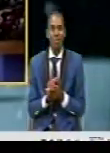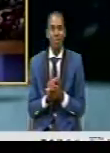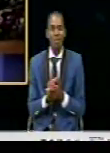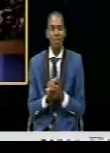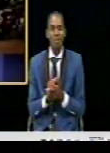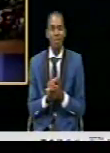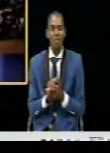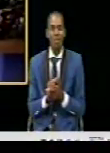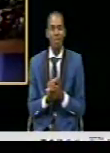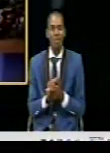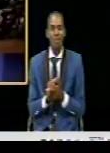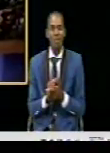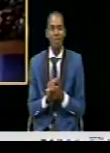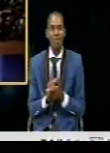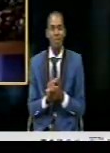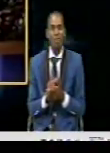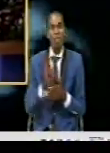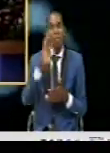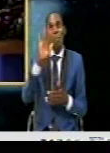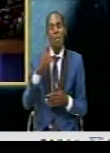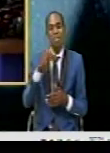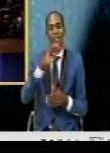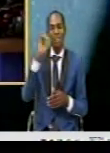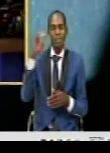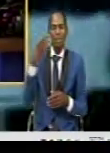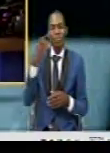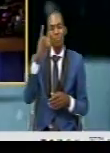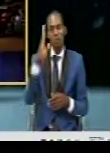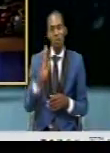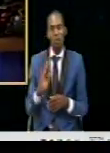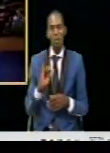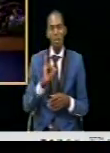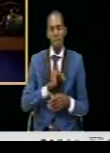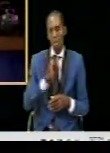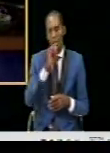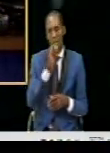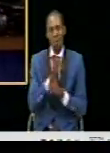Praise the Lord. My name is Brother Chibuzo Ebi.